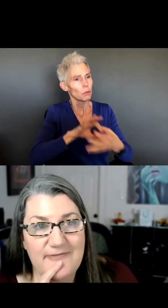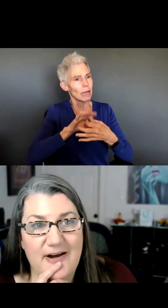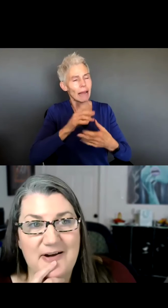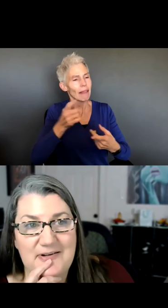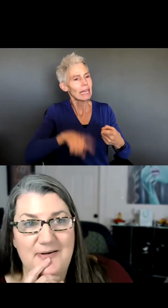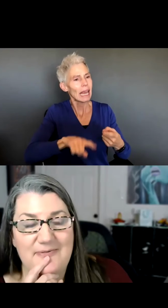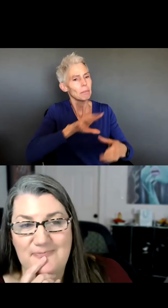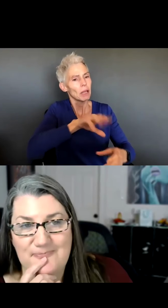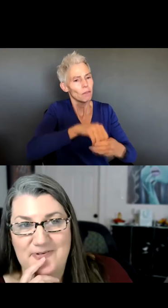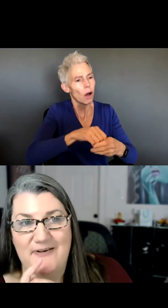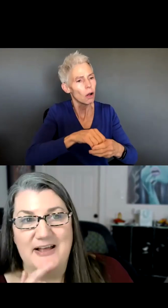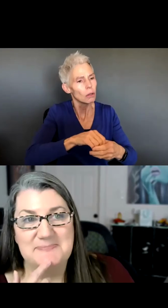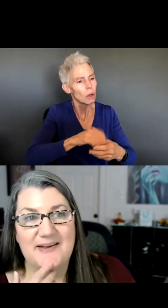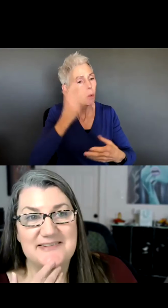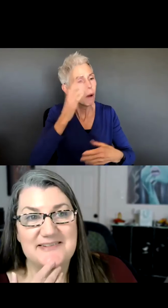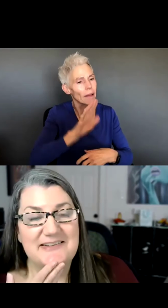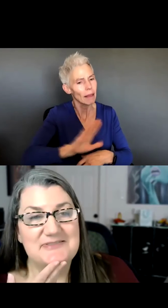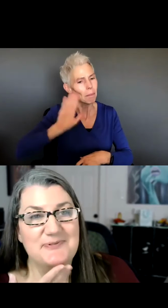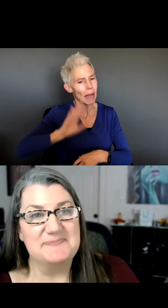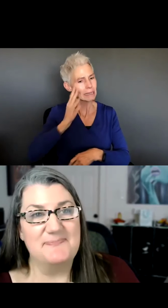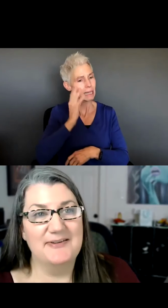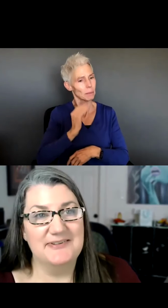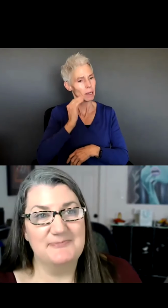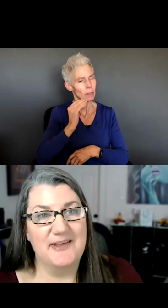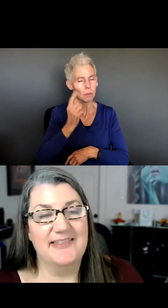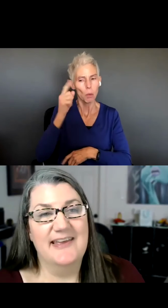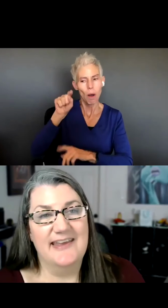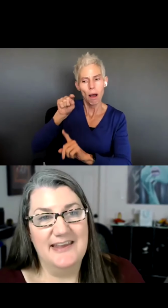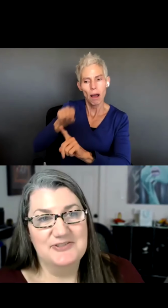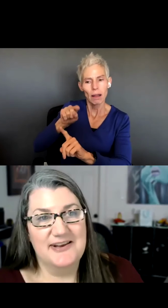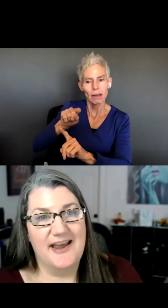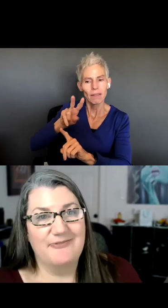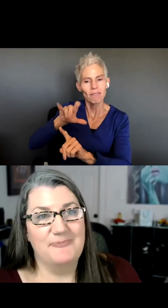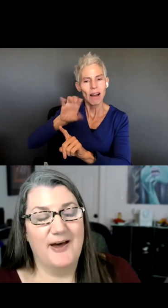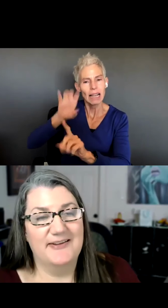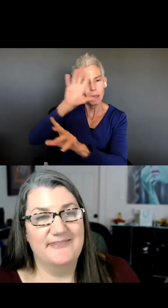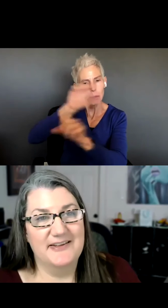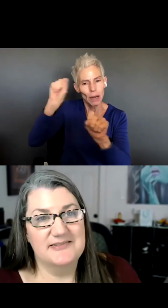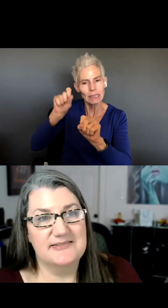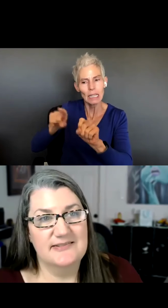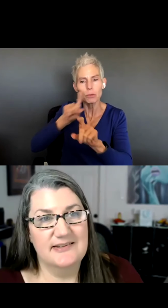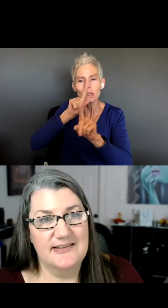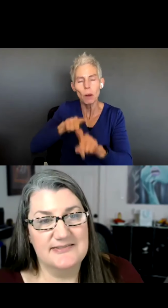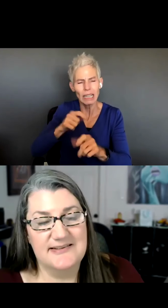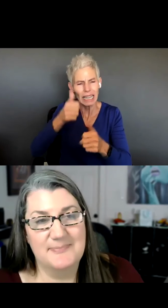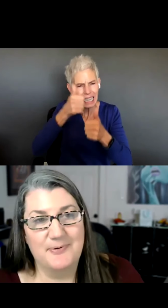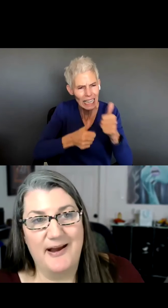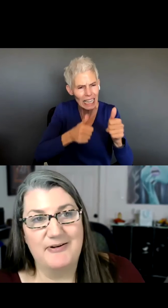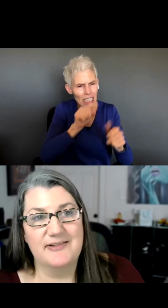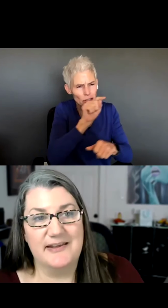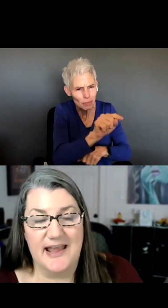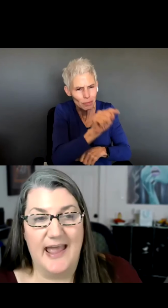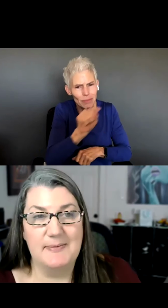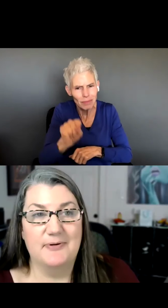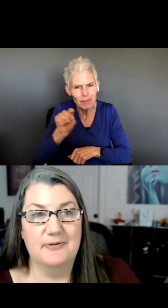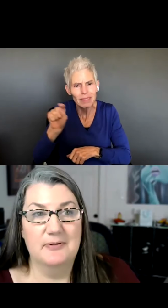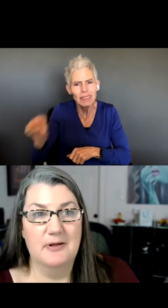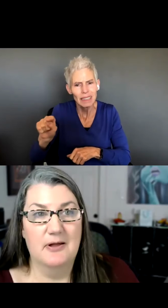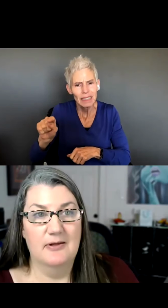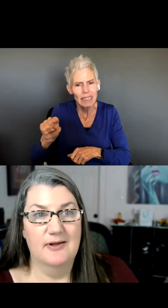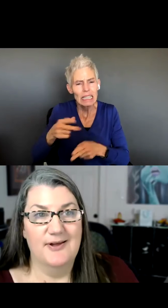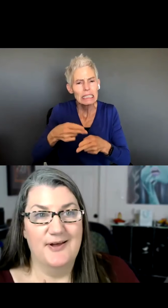have one of our one of our vice presidents responded with, each and every one of us is temporarily